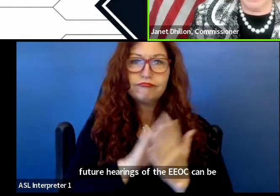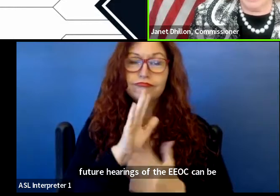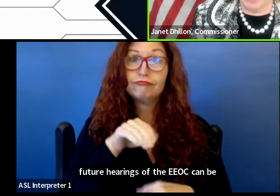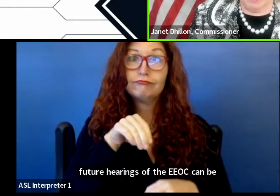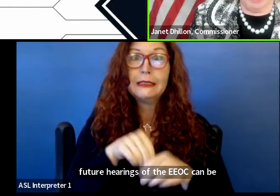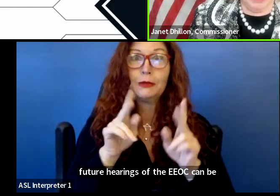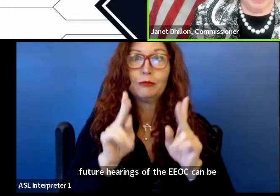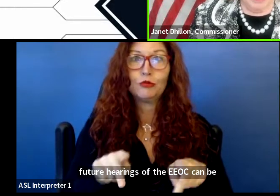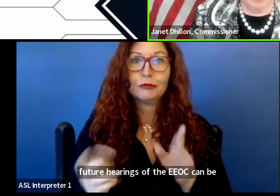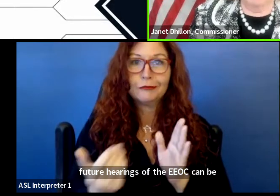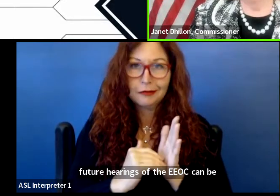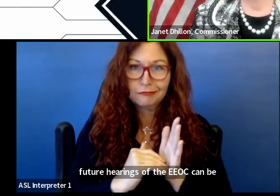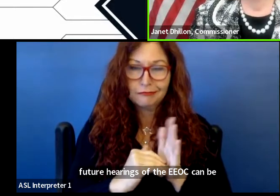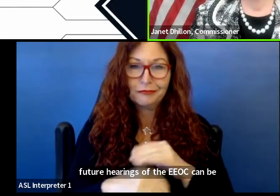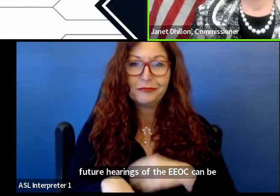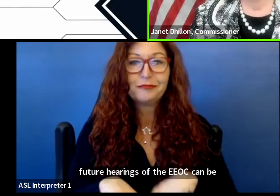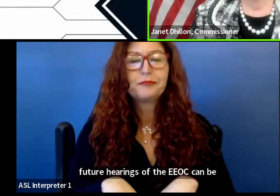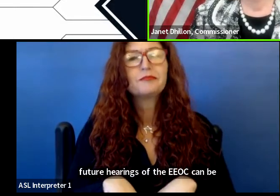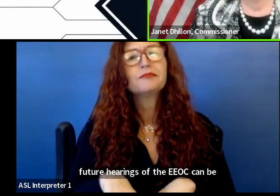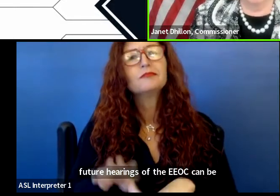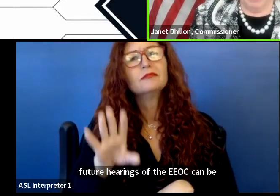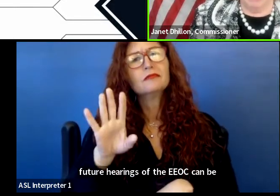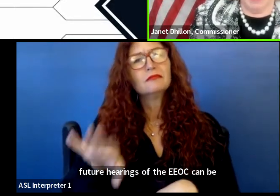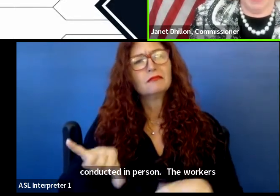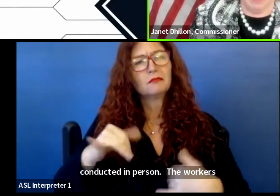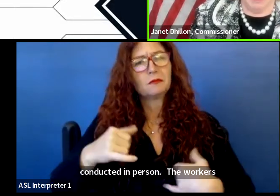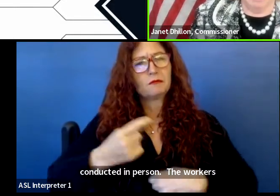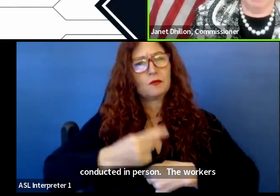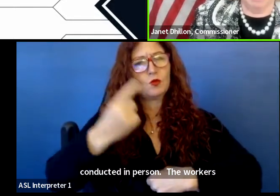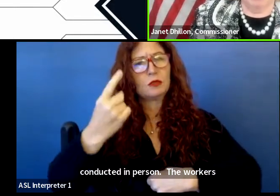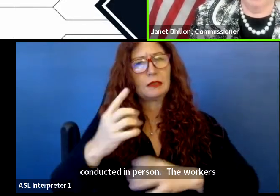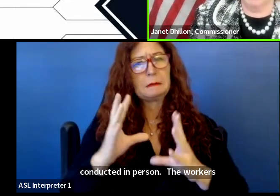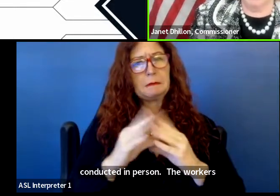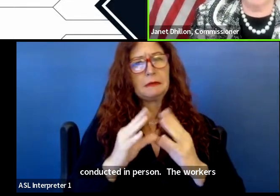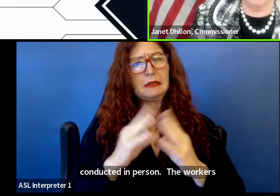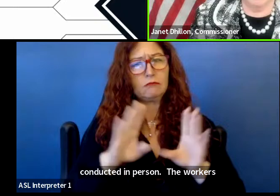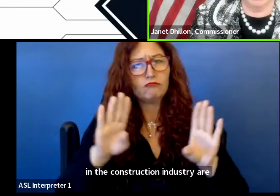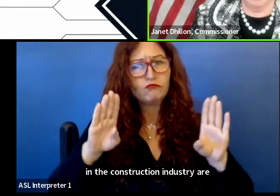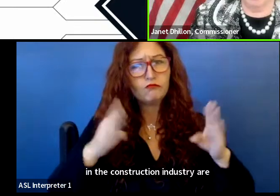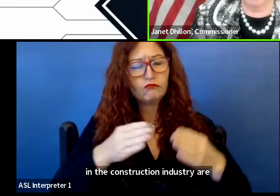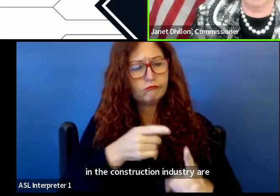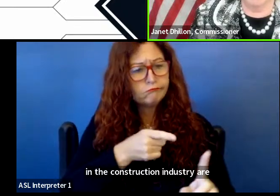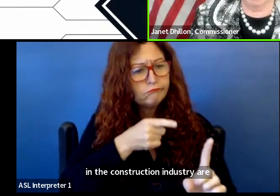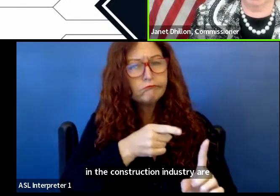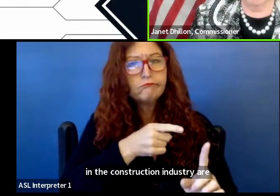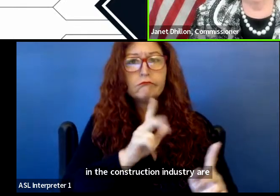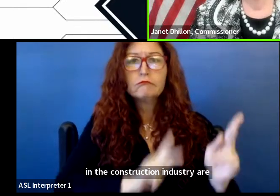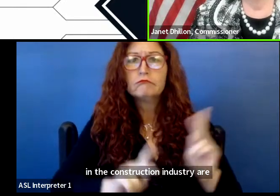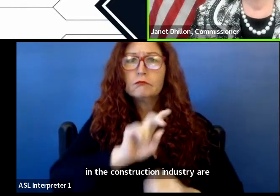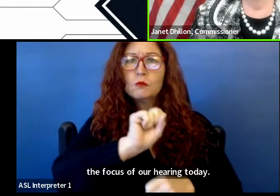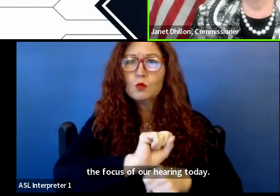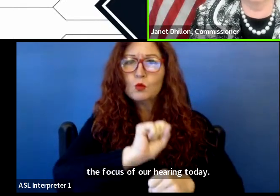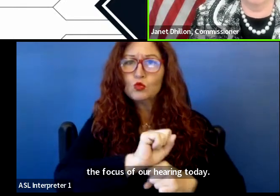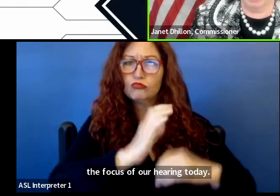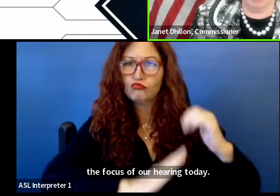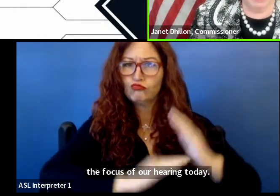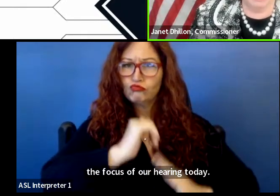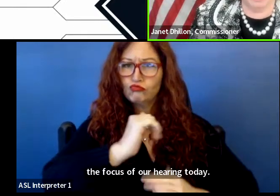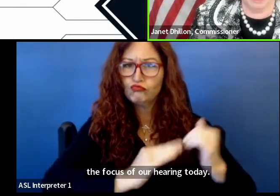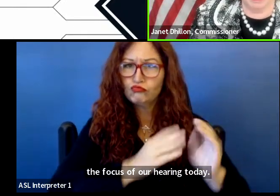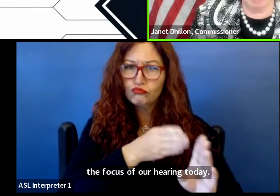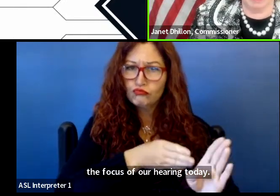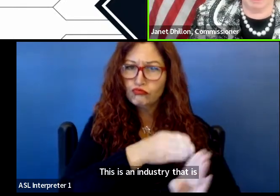workers in the construction industry are the focus of our hearing today this is an industry that is critical to our